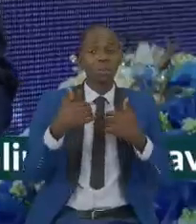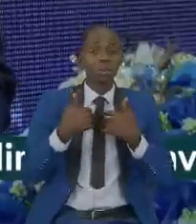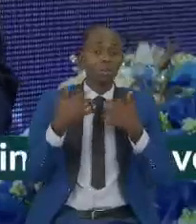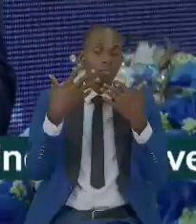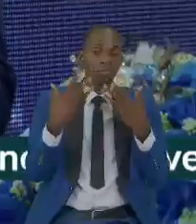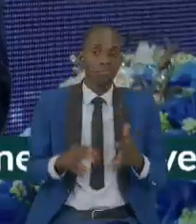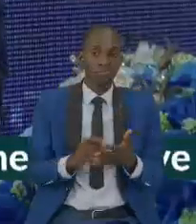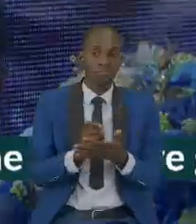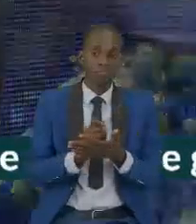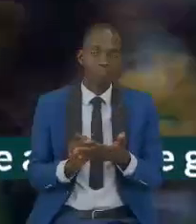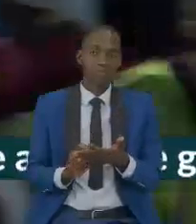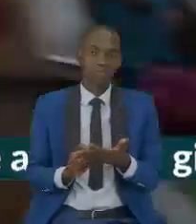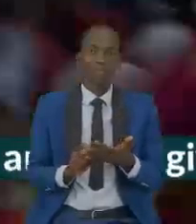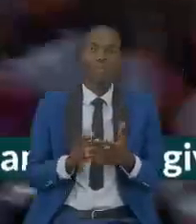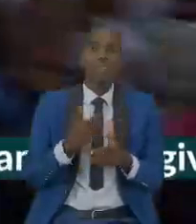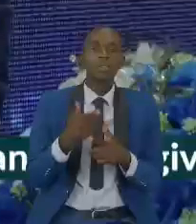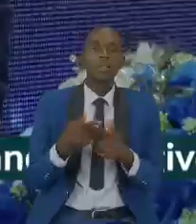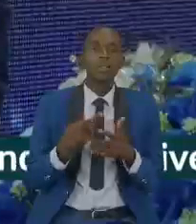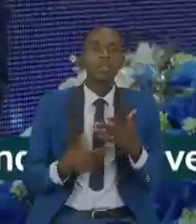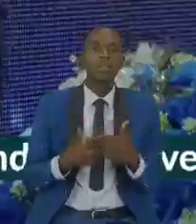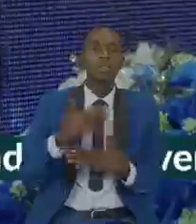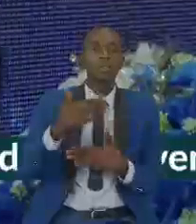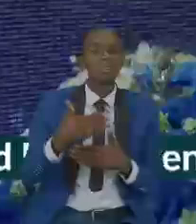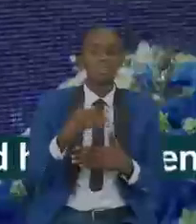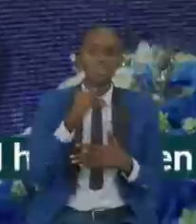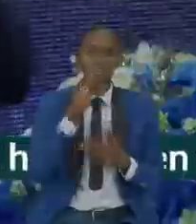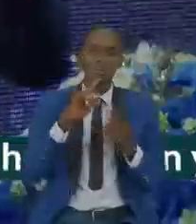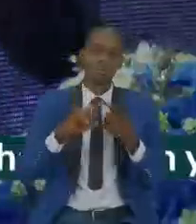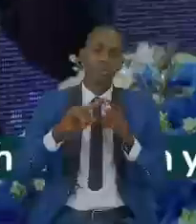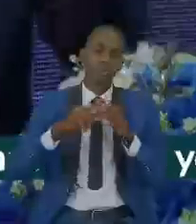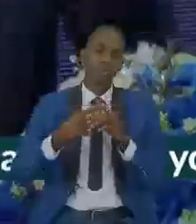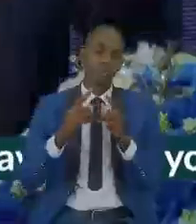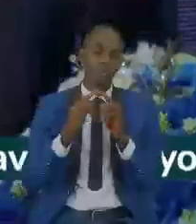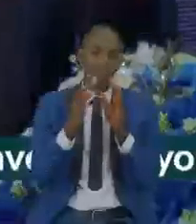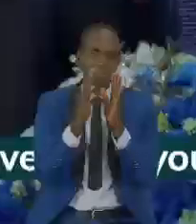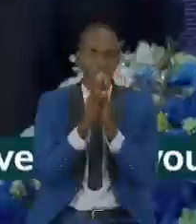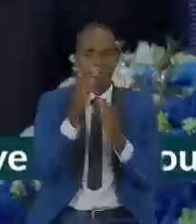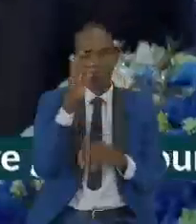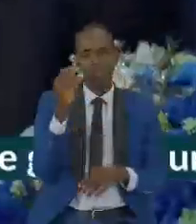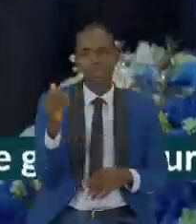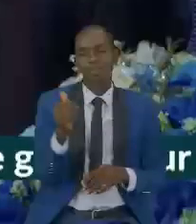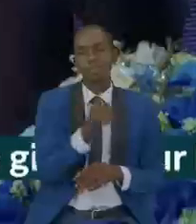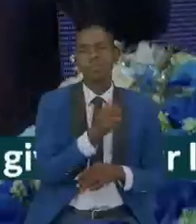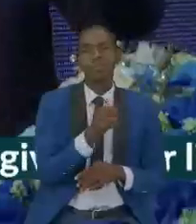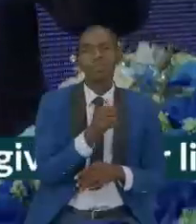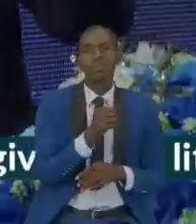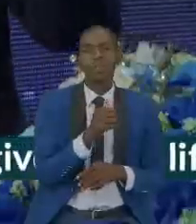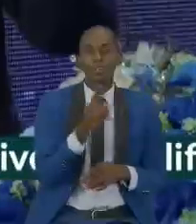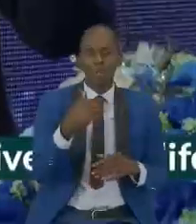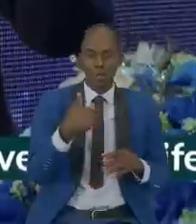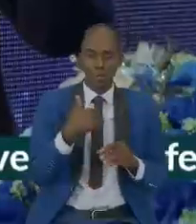you were through. I'm not seeing any hand. What of my extreme left? Extreme